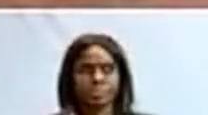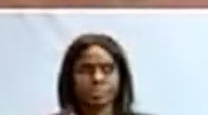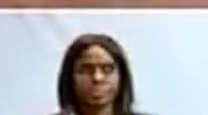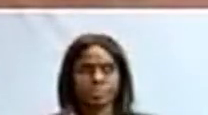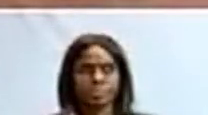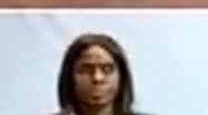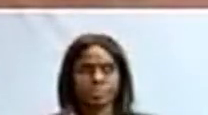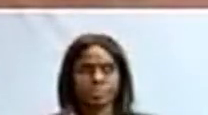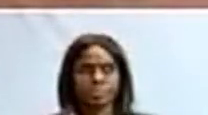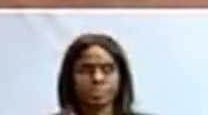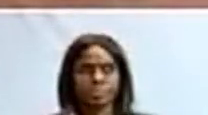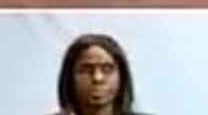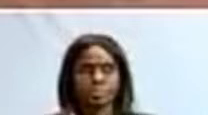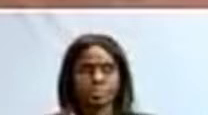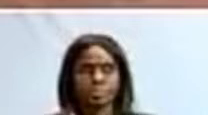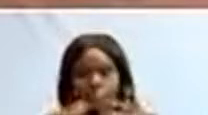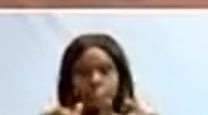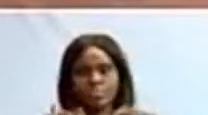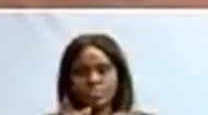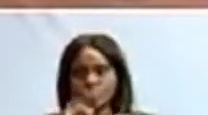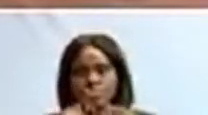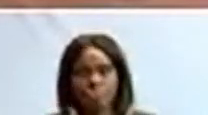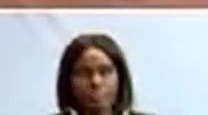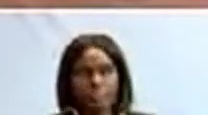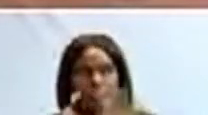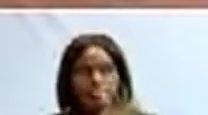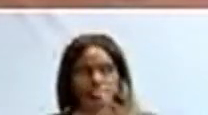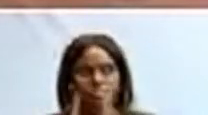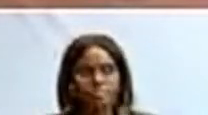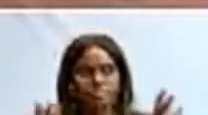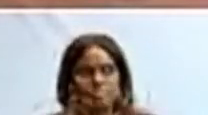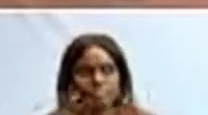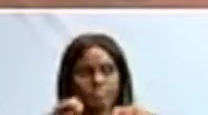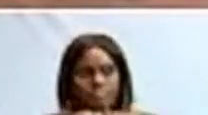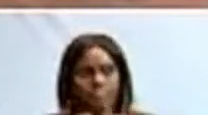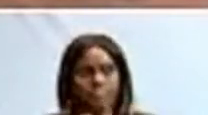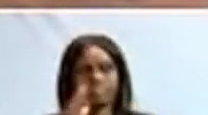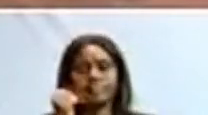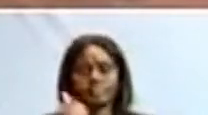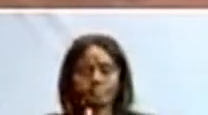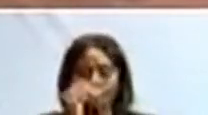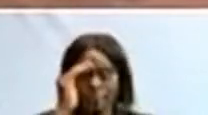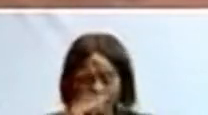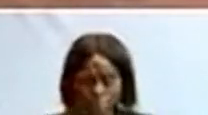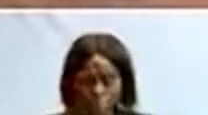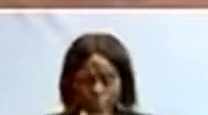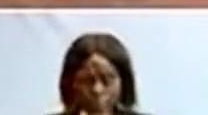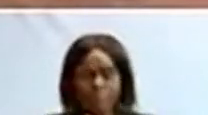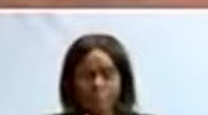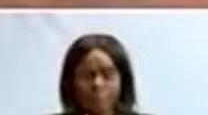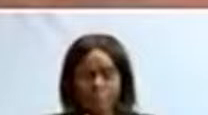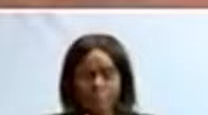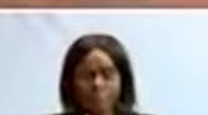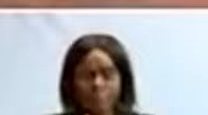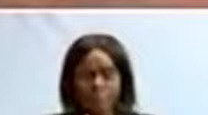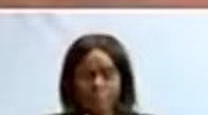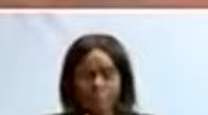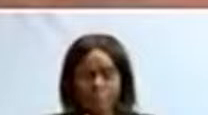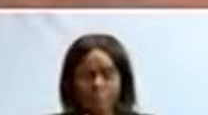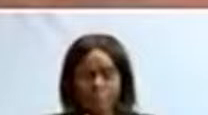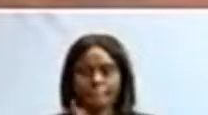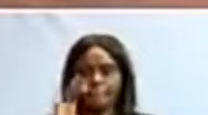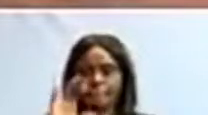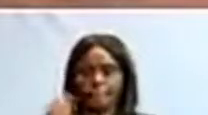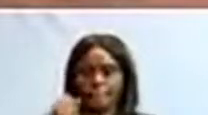Management wishes to state that it has significantly minimized the practice of drawing